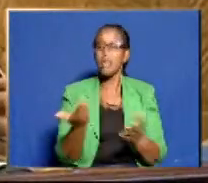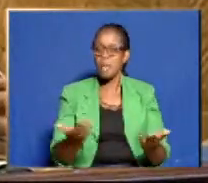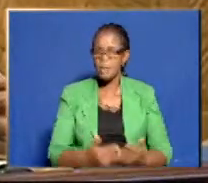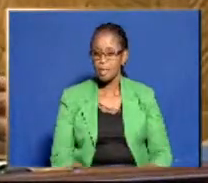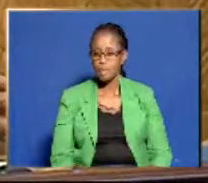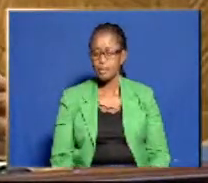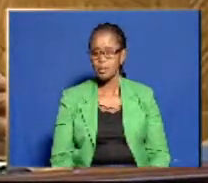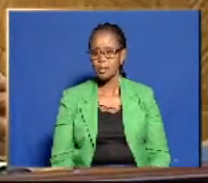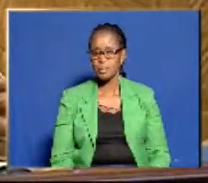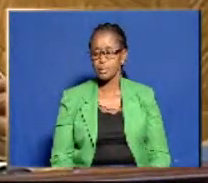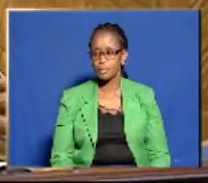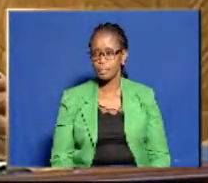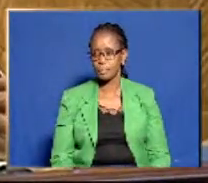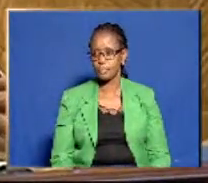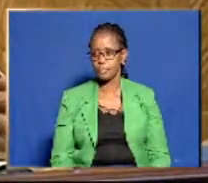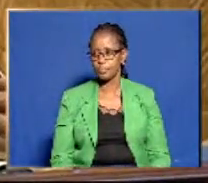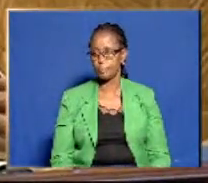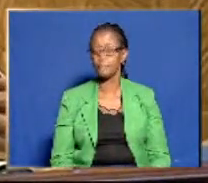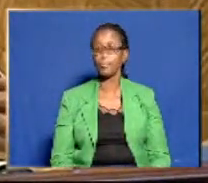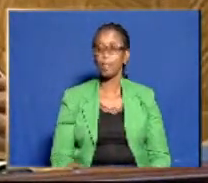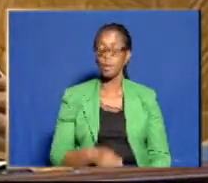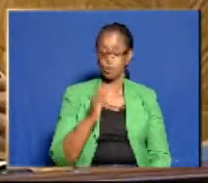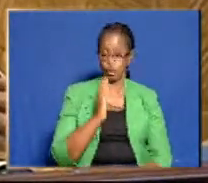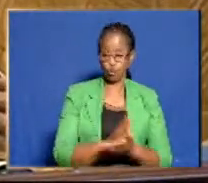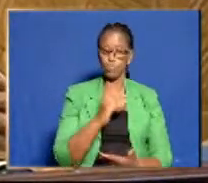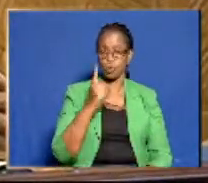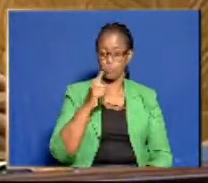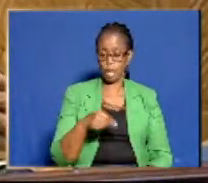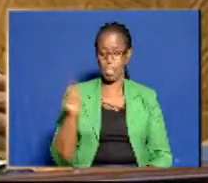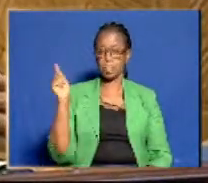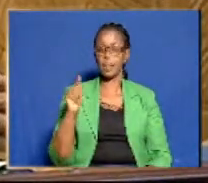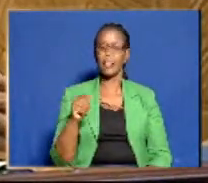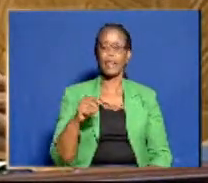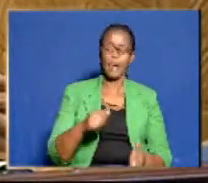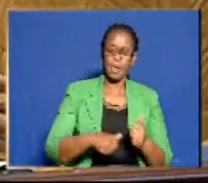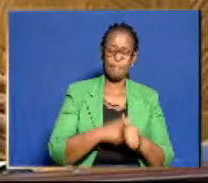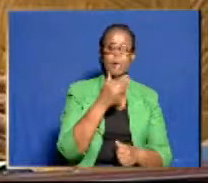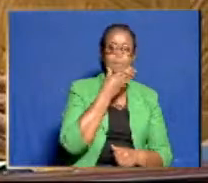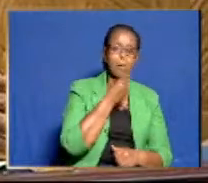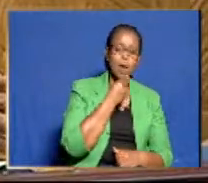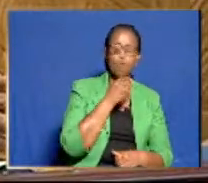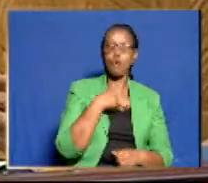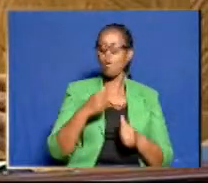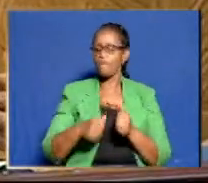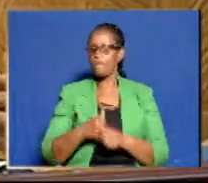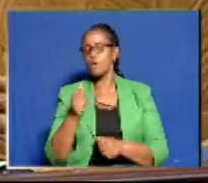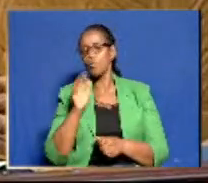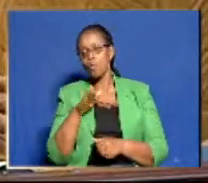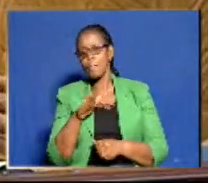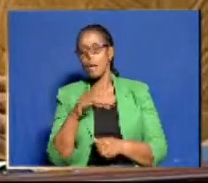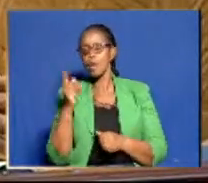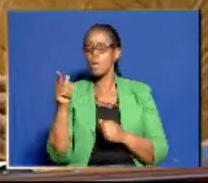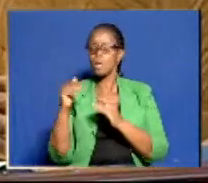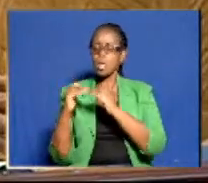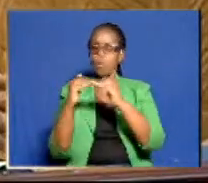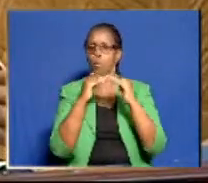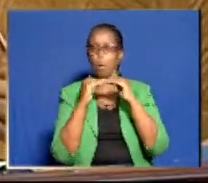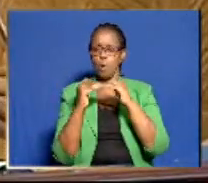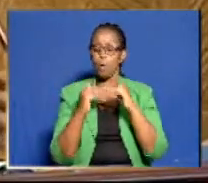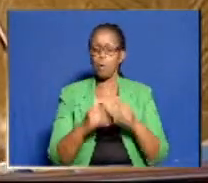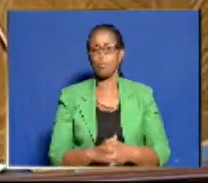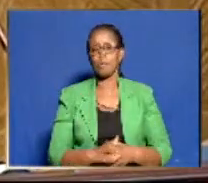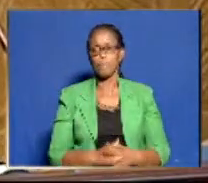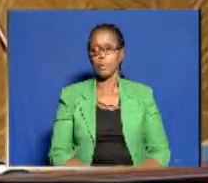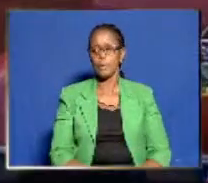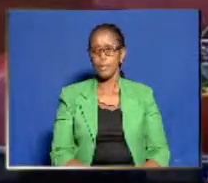Honorable Millie, you are absolutely right. Every woman, every man in this country is equal before the law. The Honorable Sanko? Thank you very